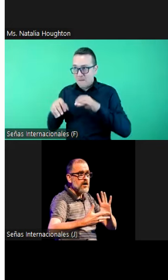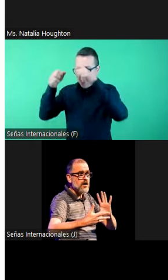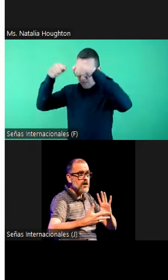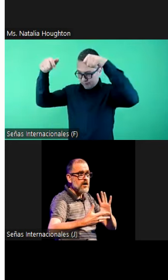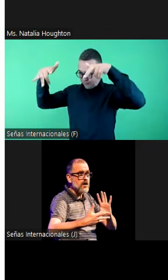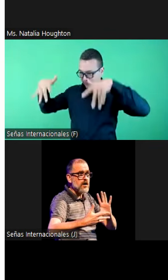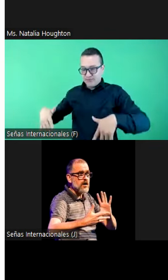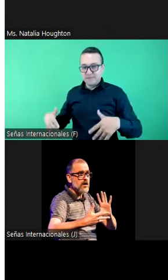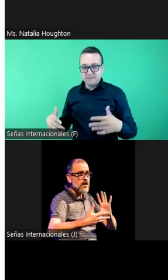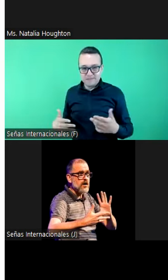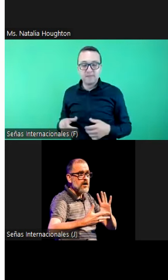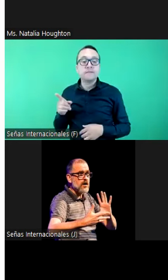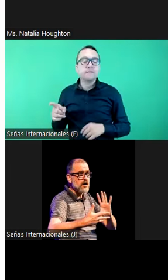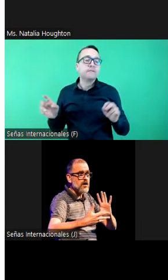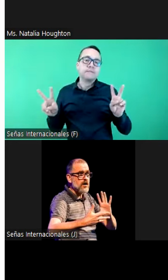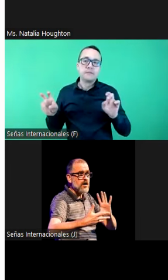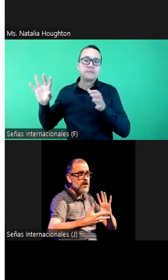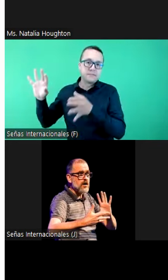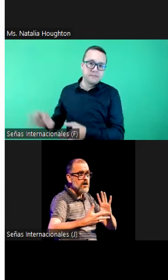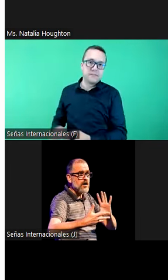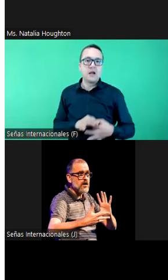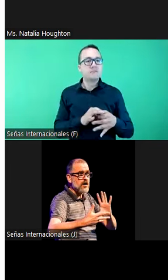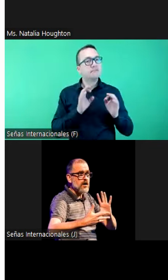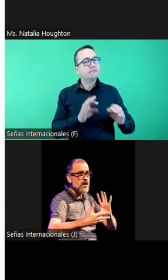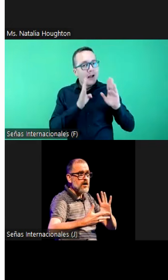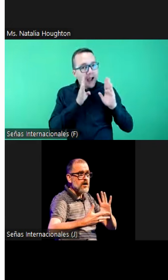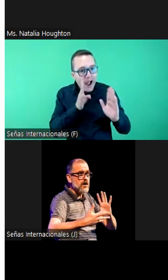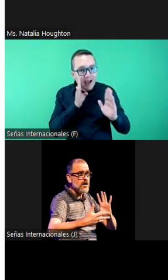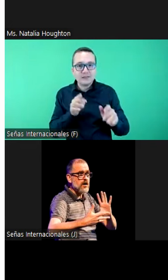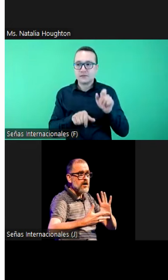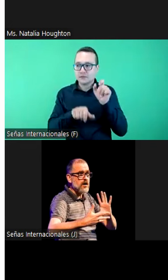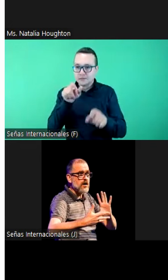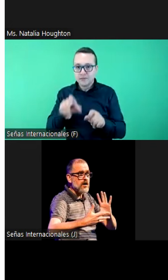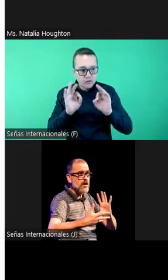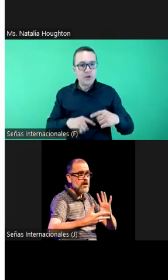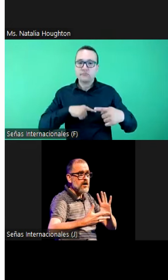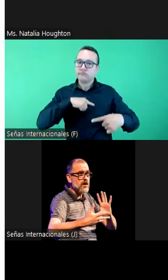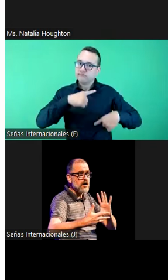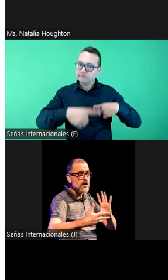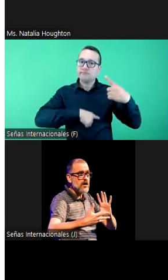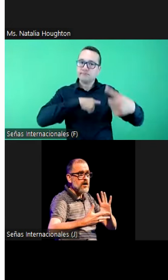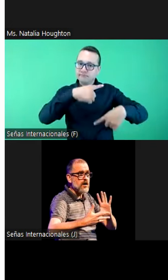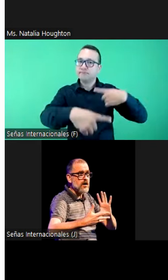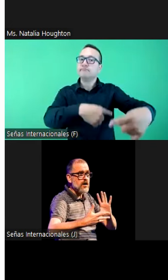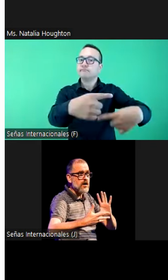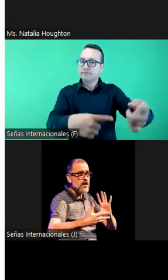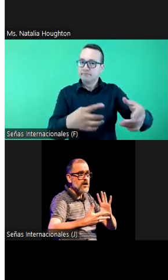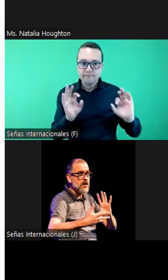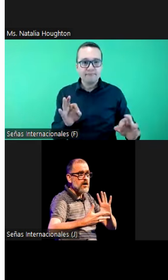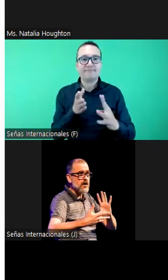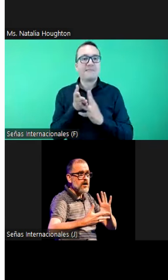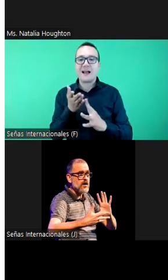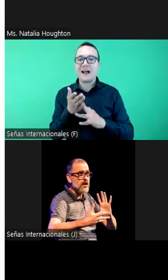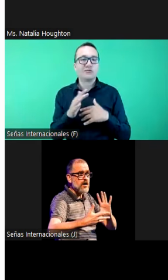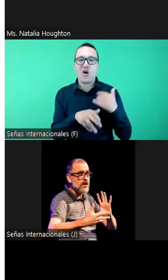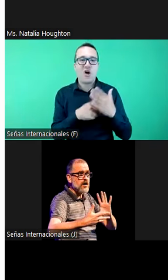organizational accessibility. And this was also linked to guaranteeing the